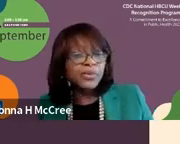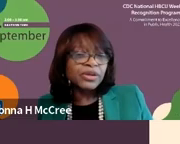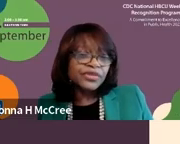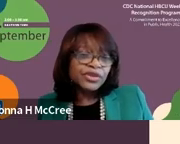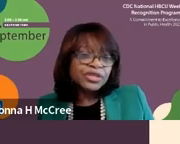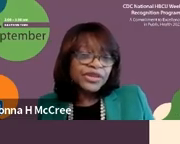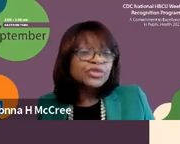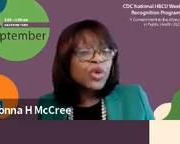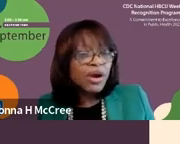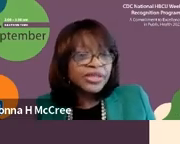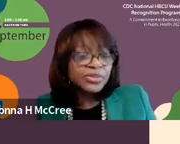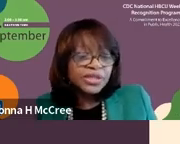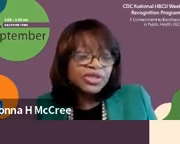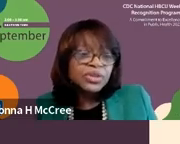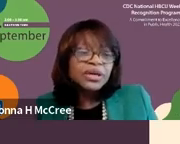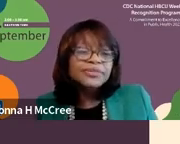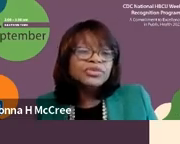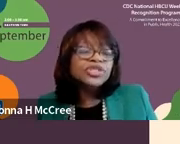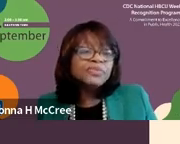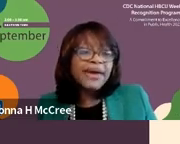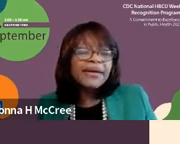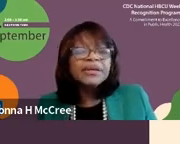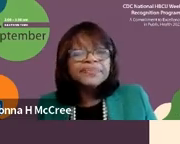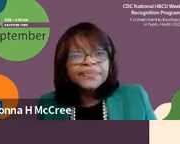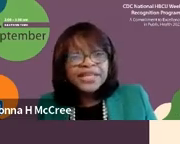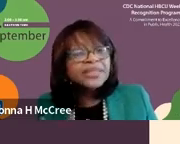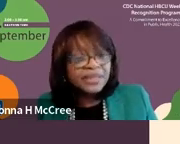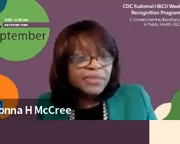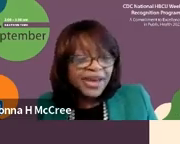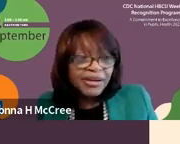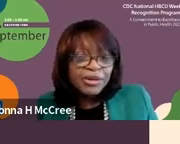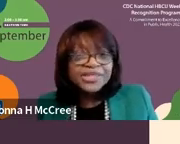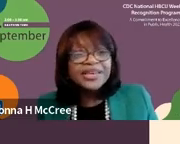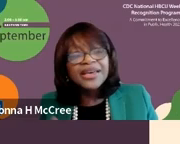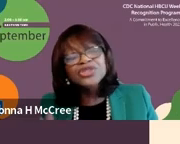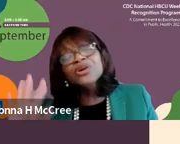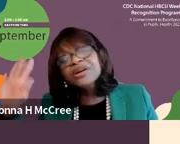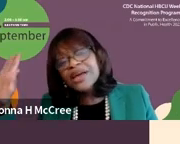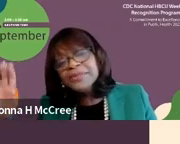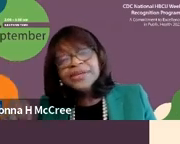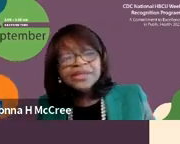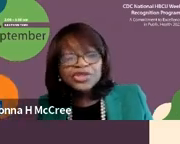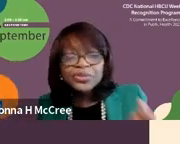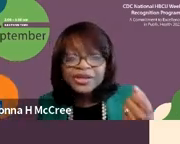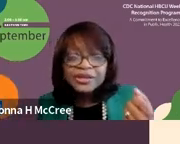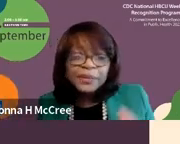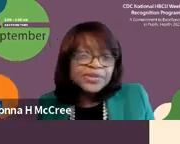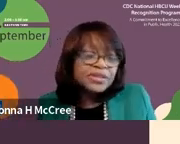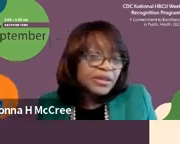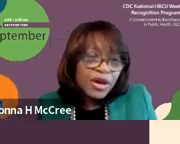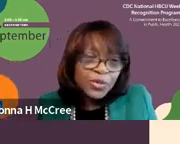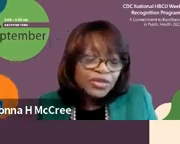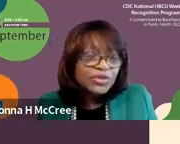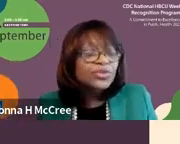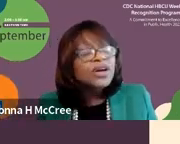It is important for those of us who are HBCU alum to reach back. And to give back, I always say, as you are climbing, unless you bring another